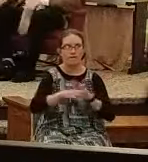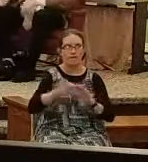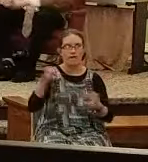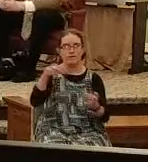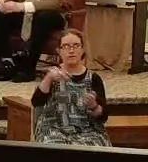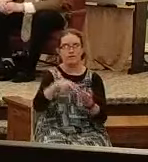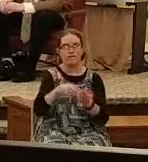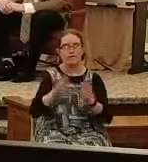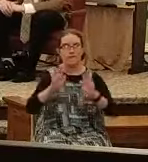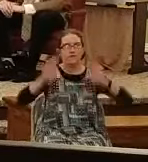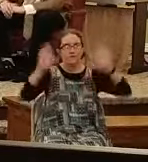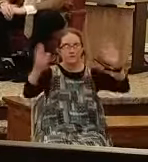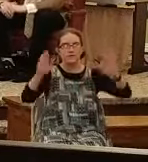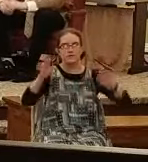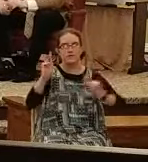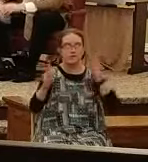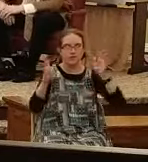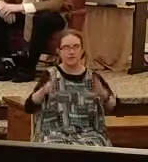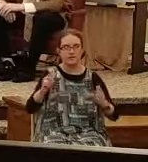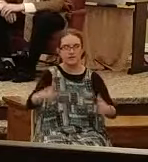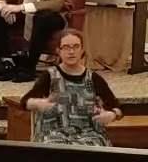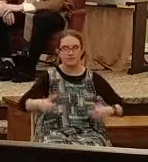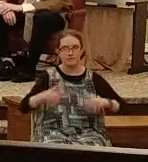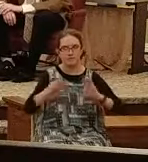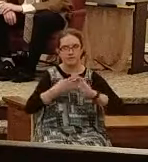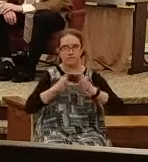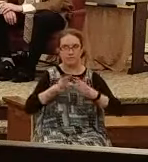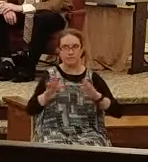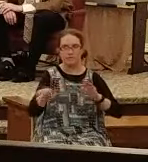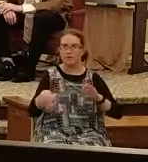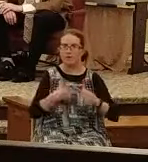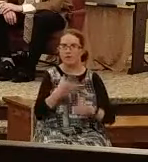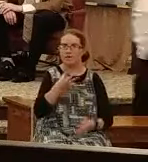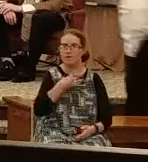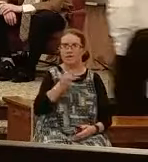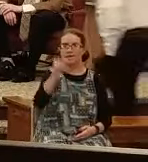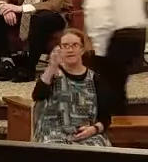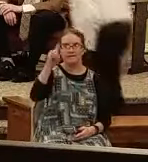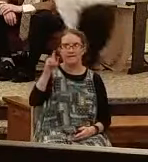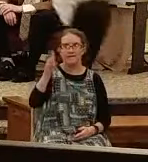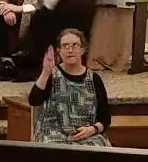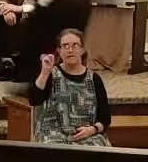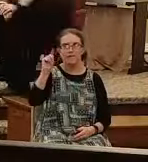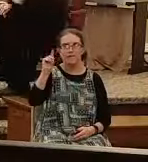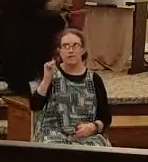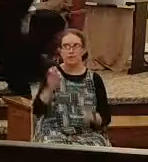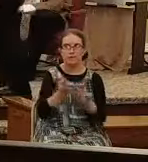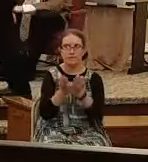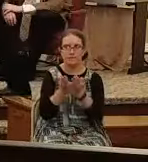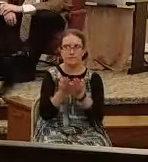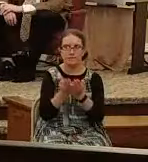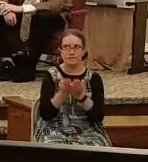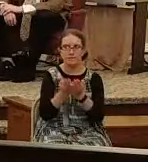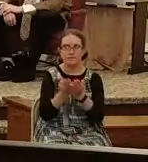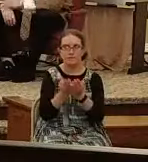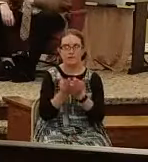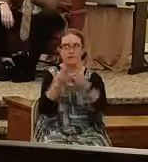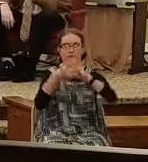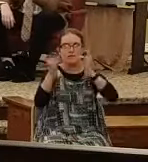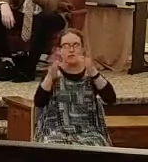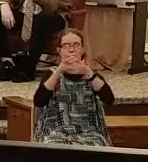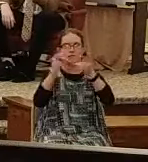citizen in the town he lived in. Everybody liked Ted Bundy. You go read his little